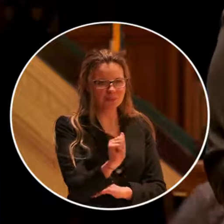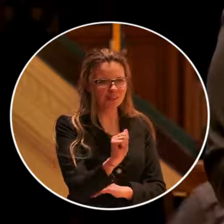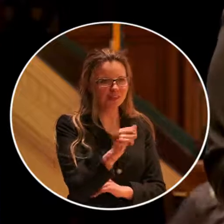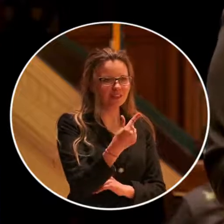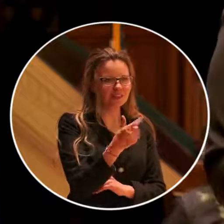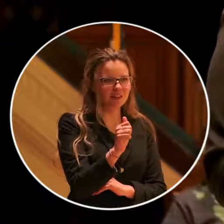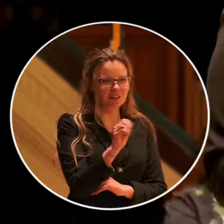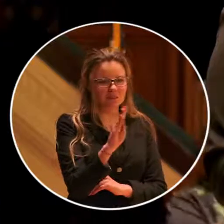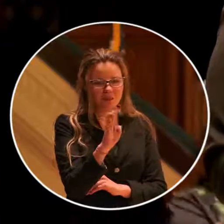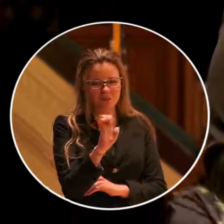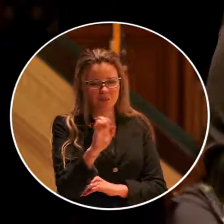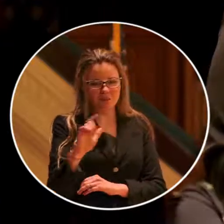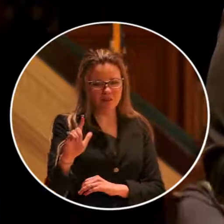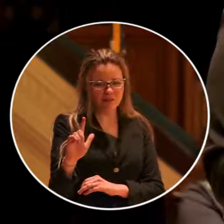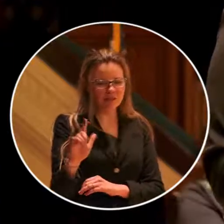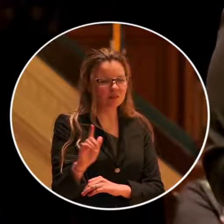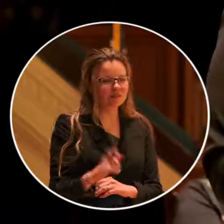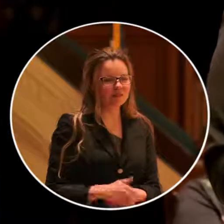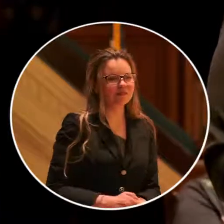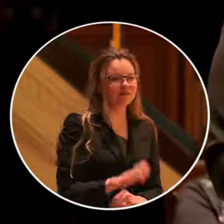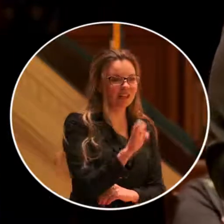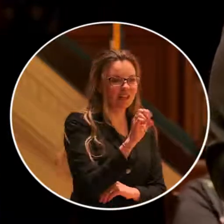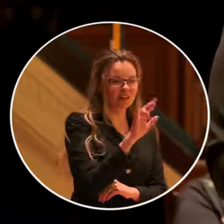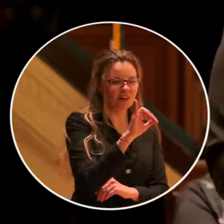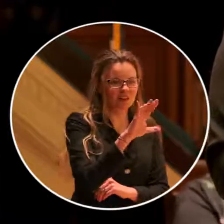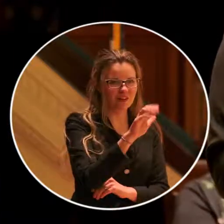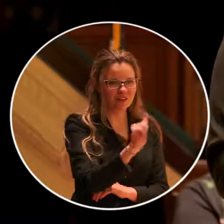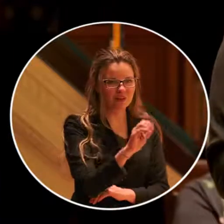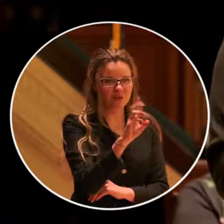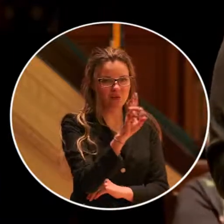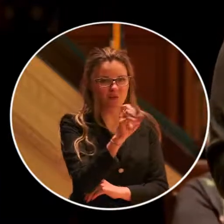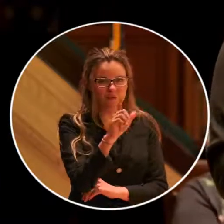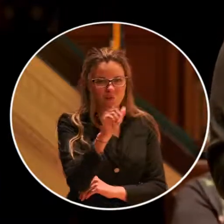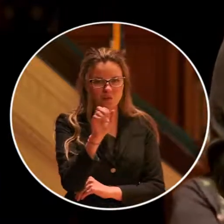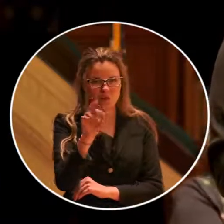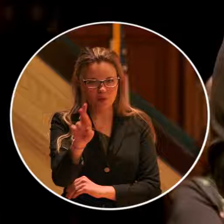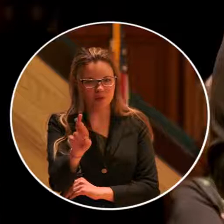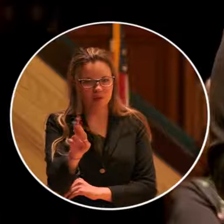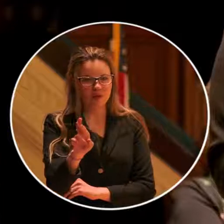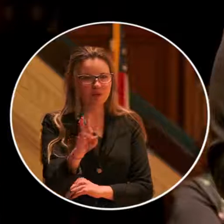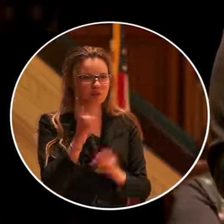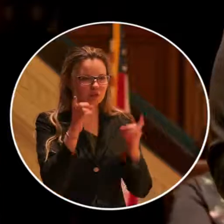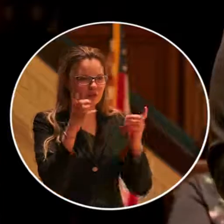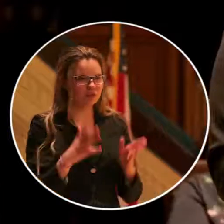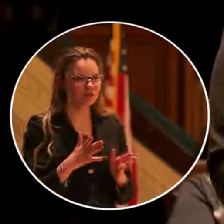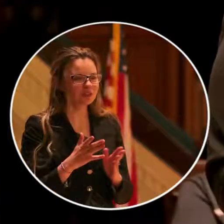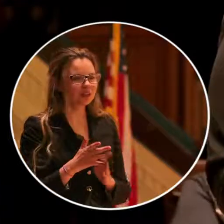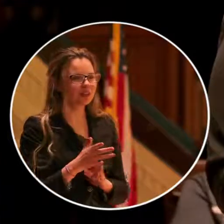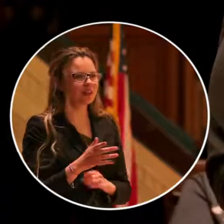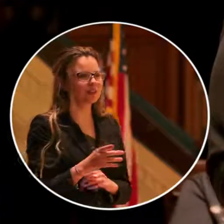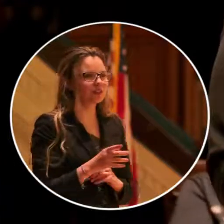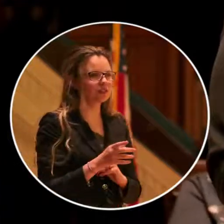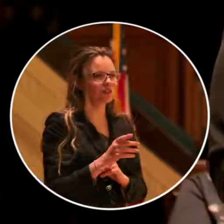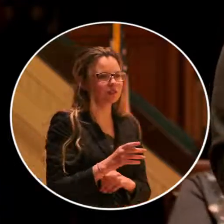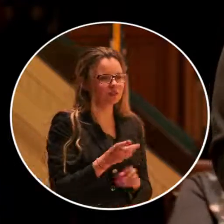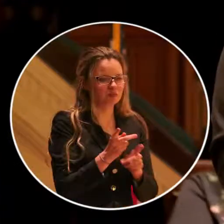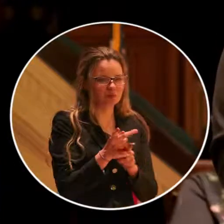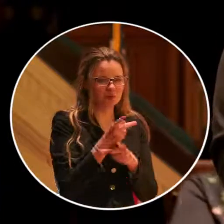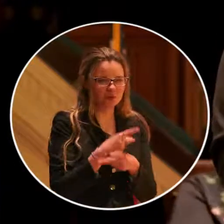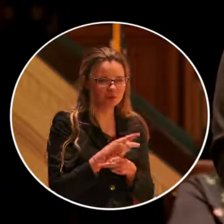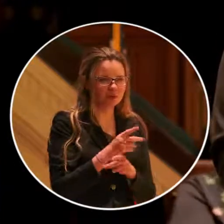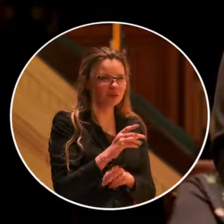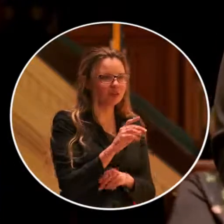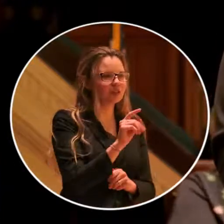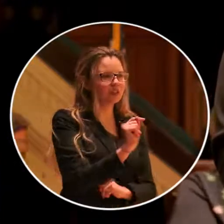Woohoo! Aaron Waller, executive director. And producers Christine Green,